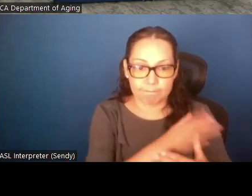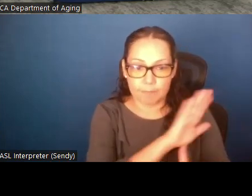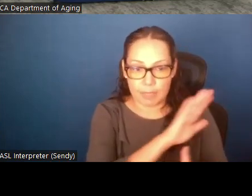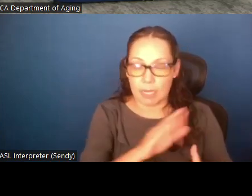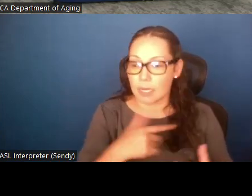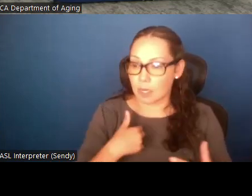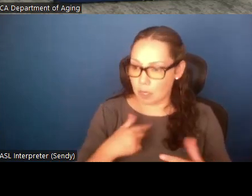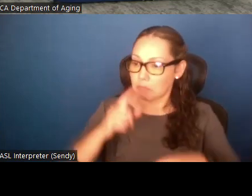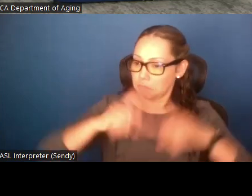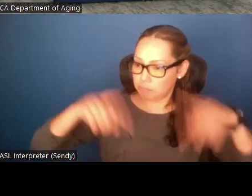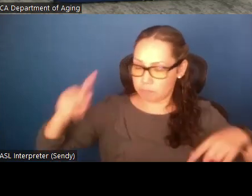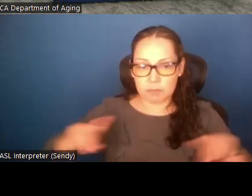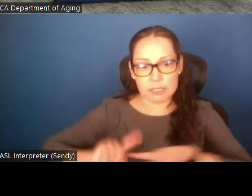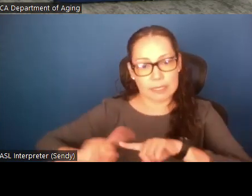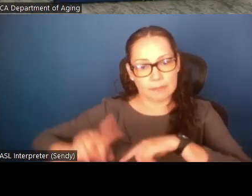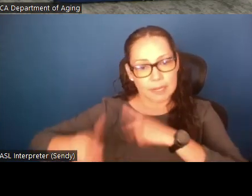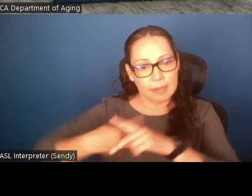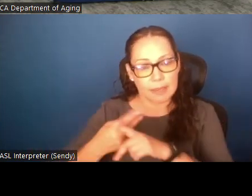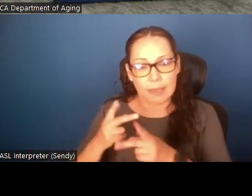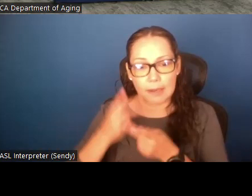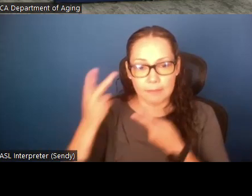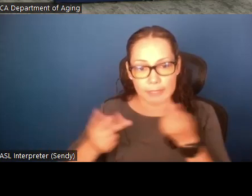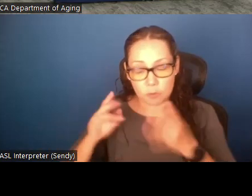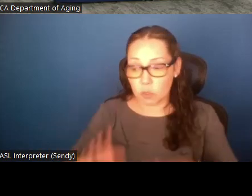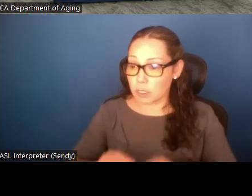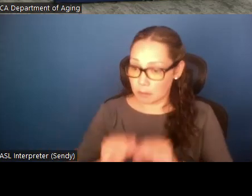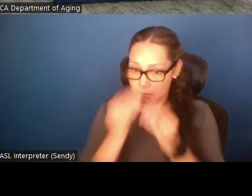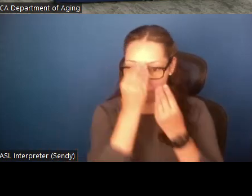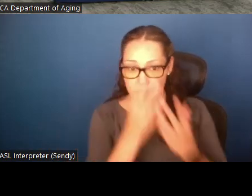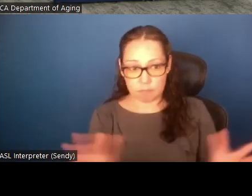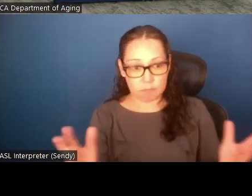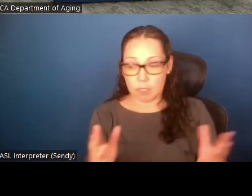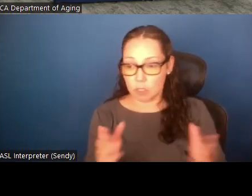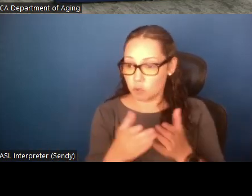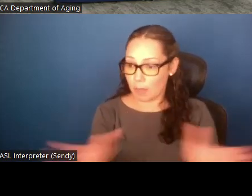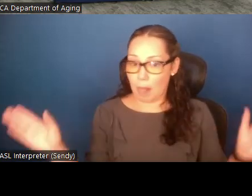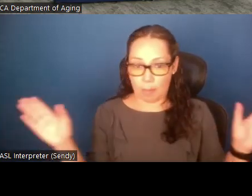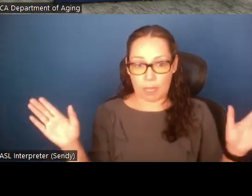visitors and must be transparently communicated to the public. I think this is something that,